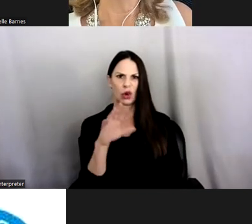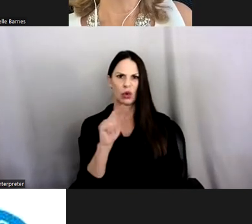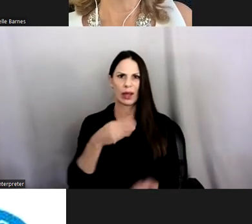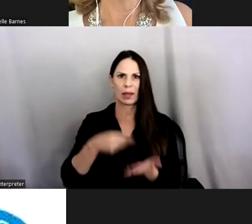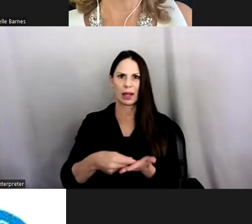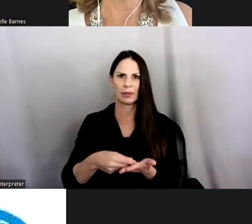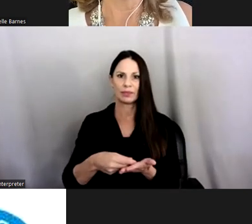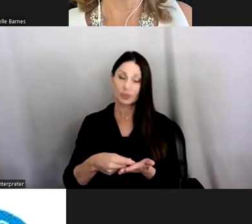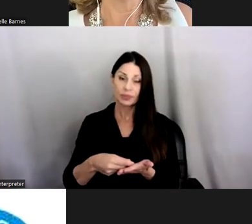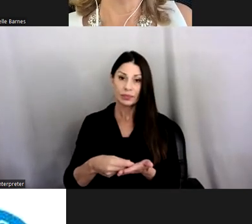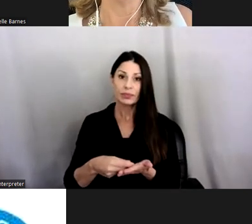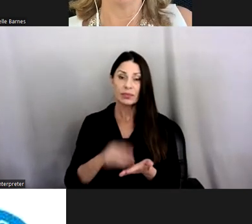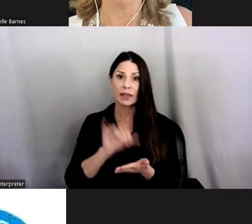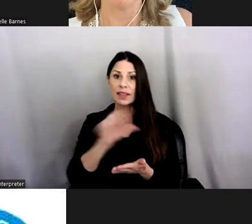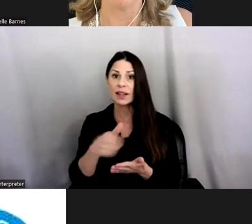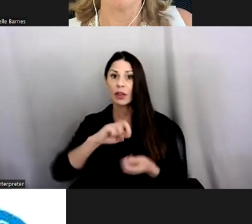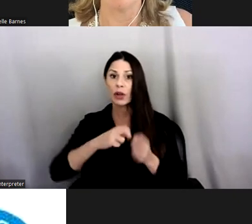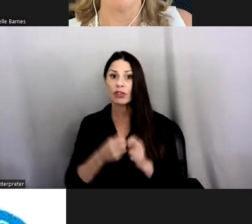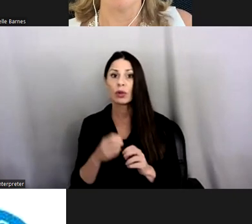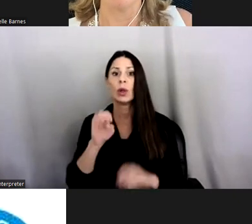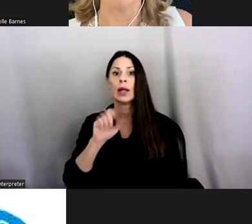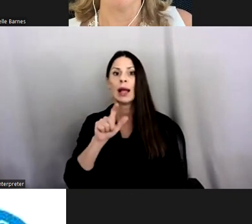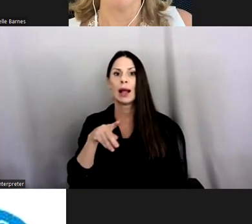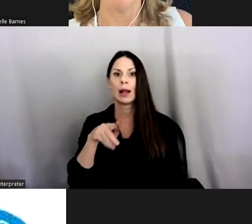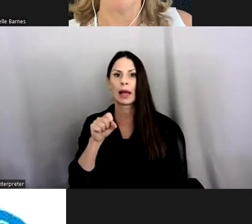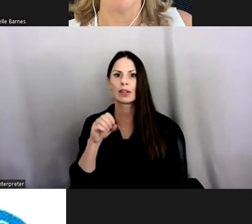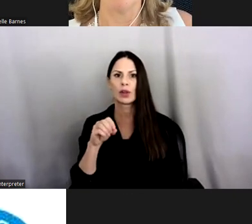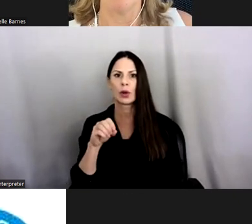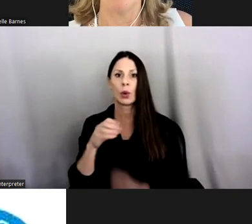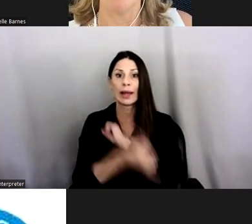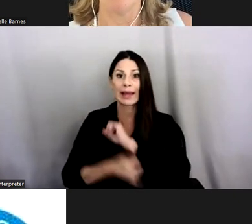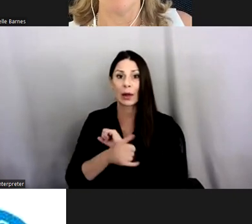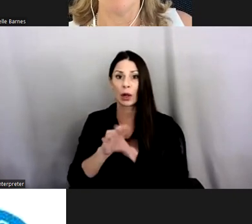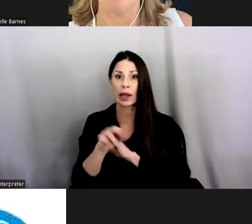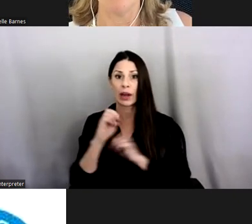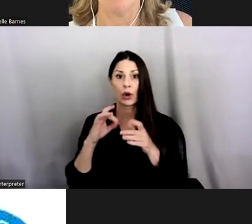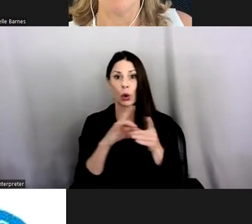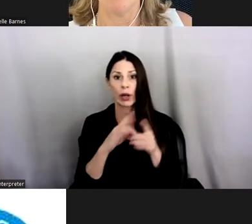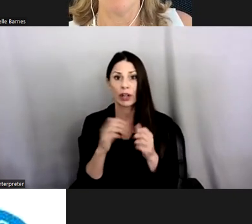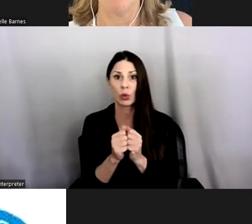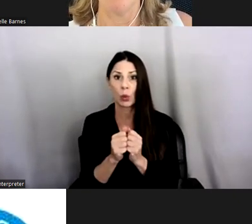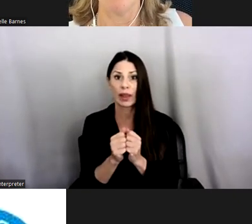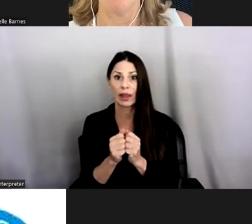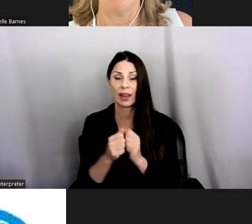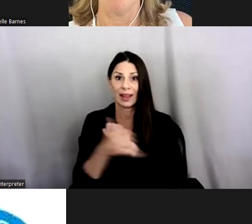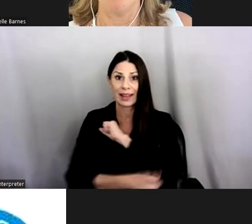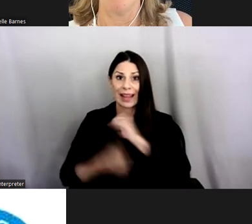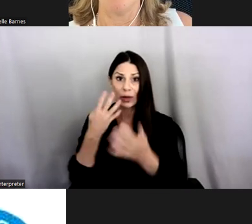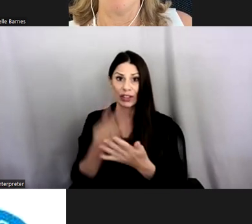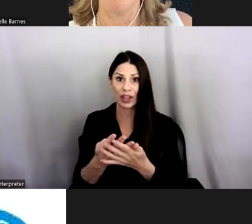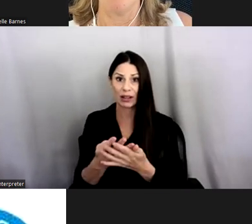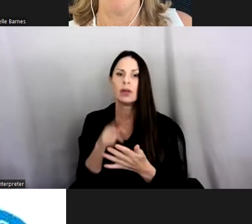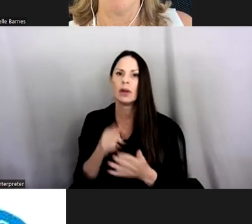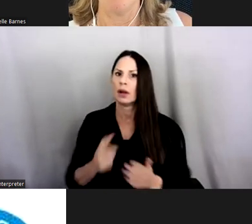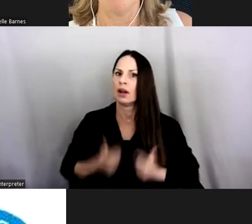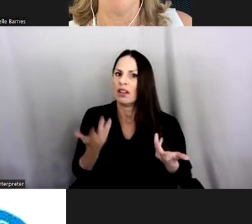is another issue. El Paso County in care coordination with the county jail. This is lived experience. This just happened to me. I